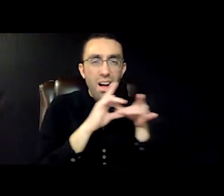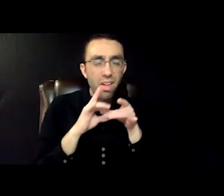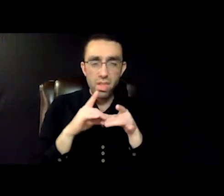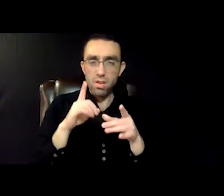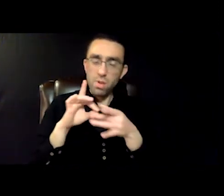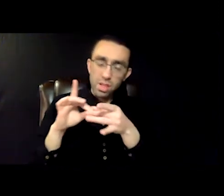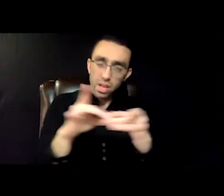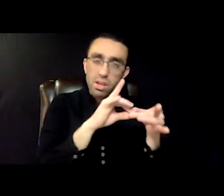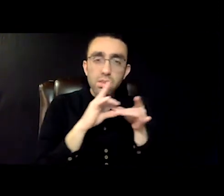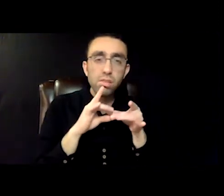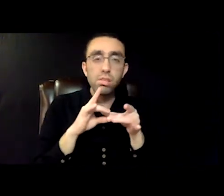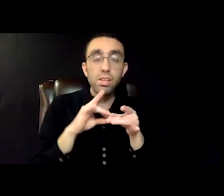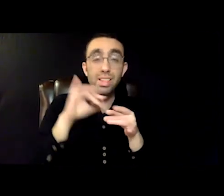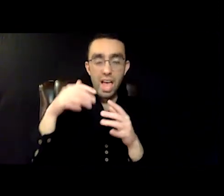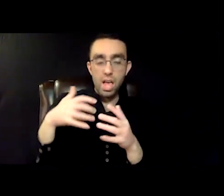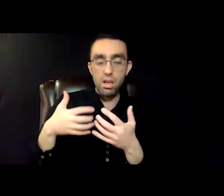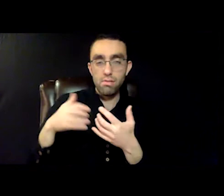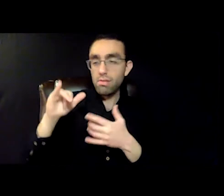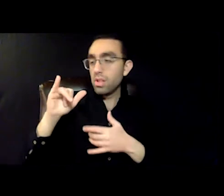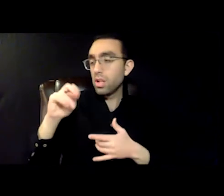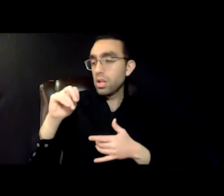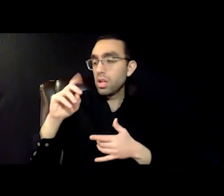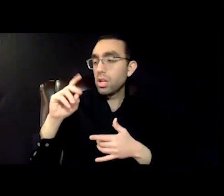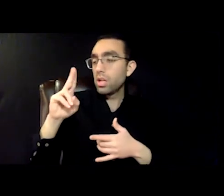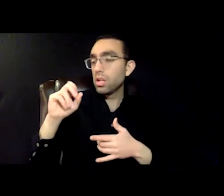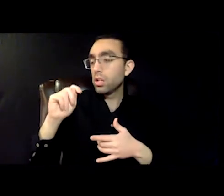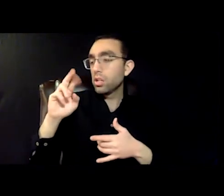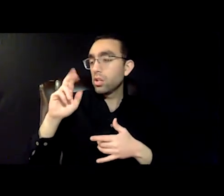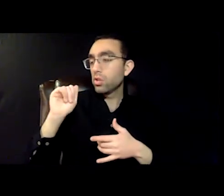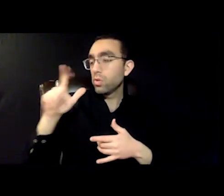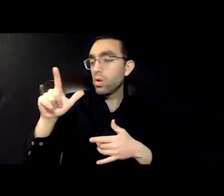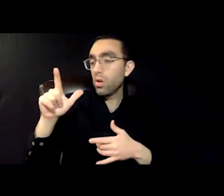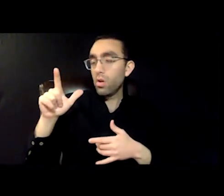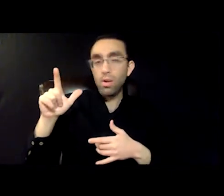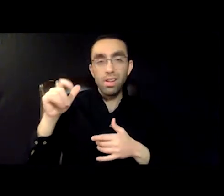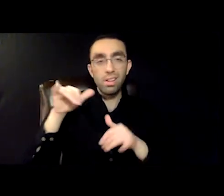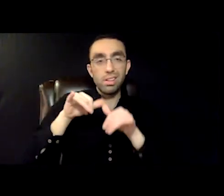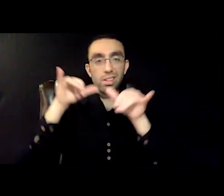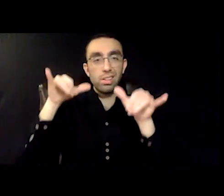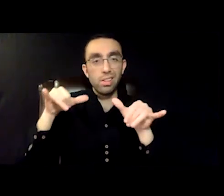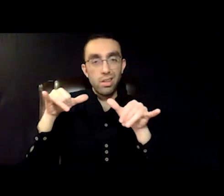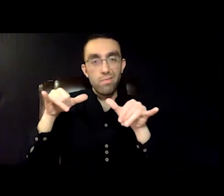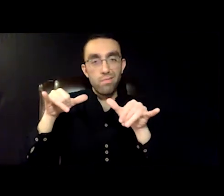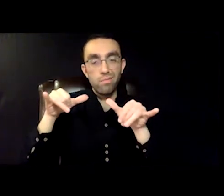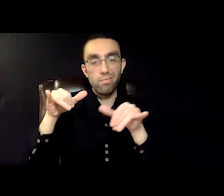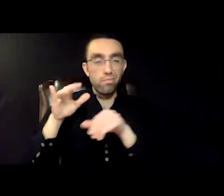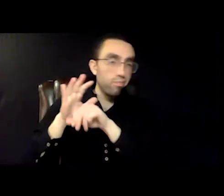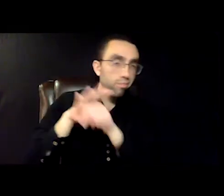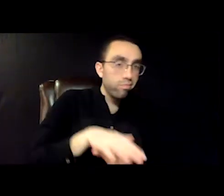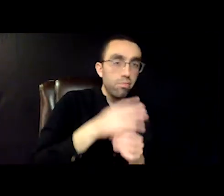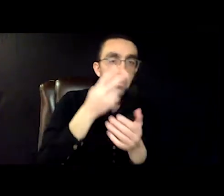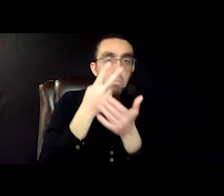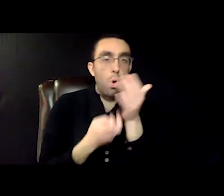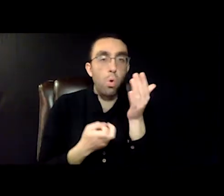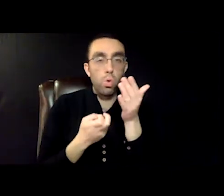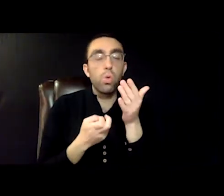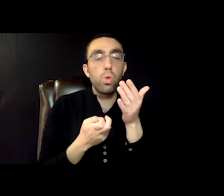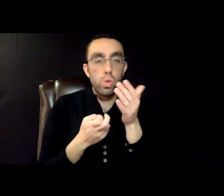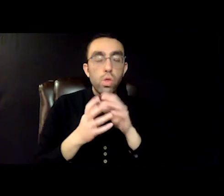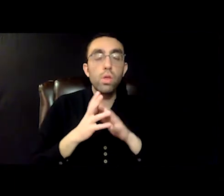The industrial agricultural system is designed to attack both. Every seed has a story,